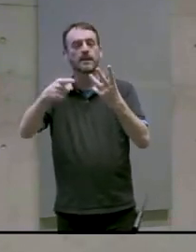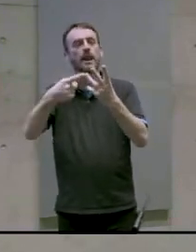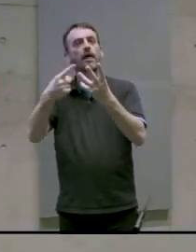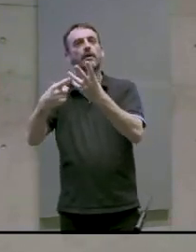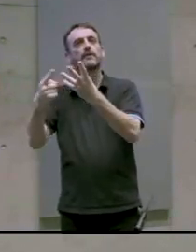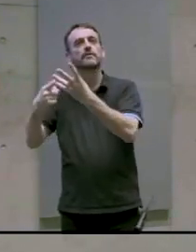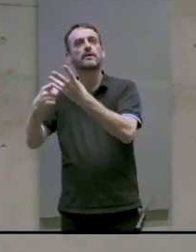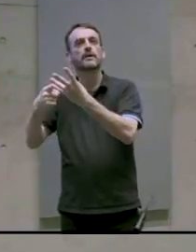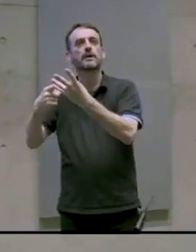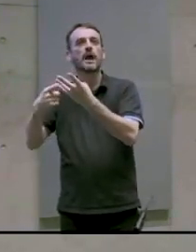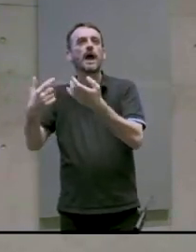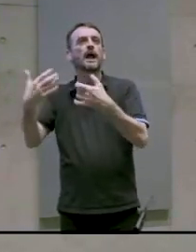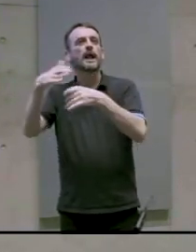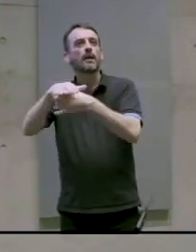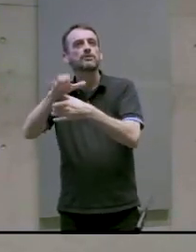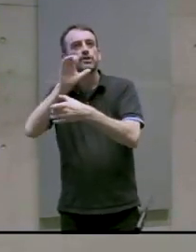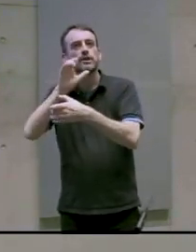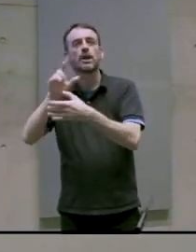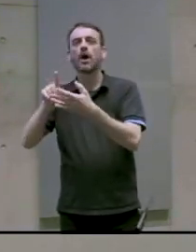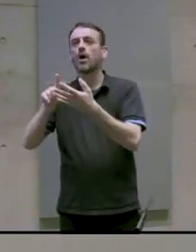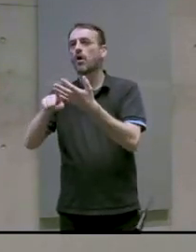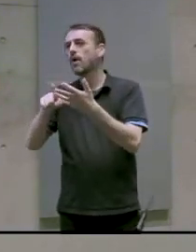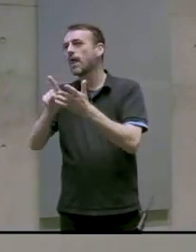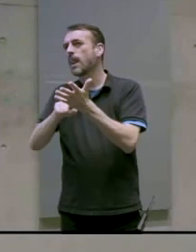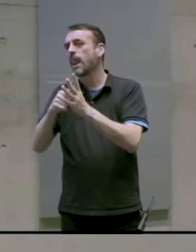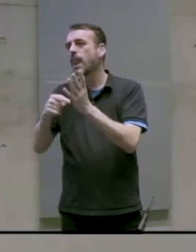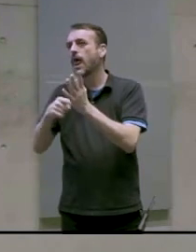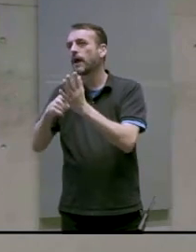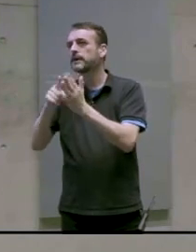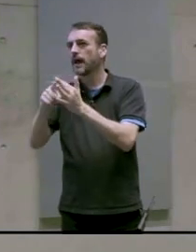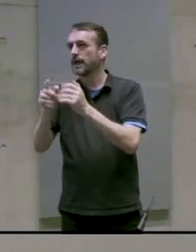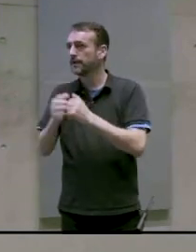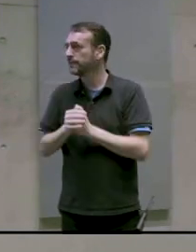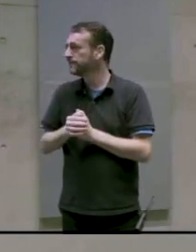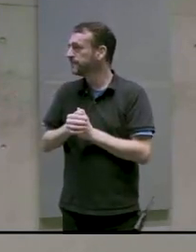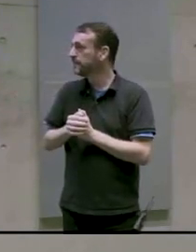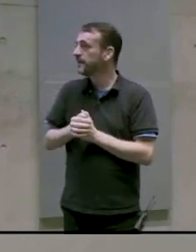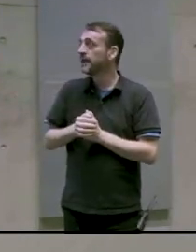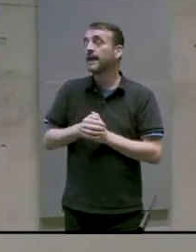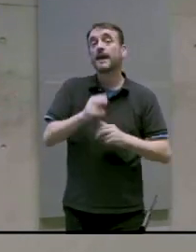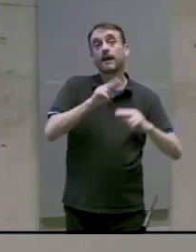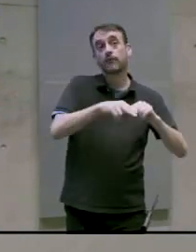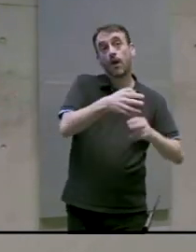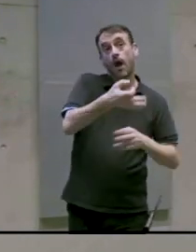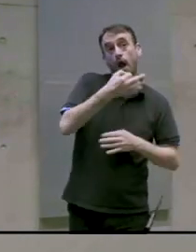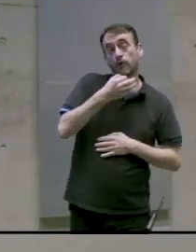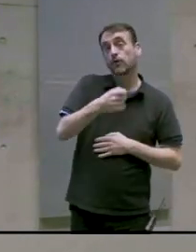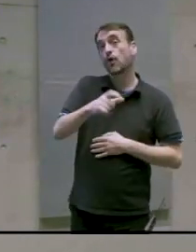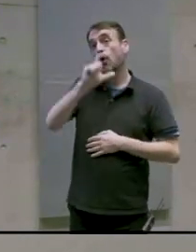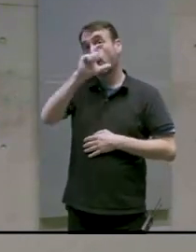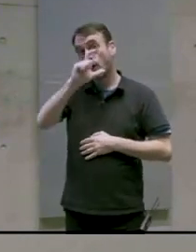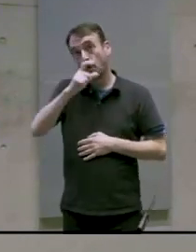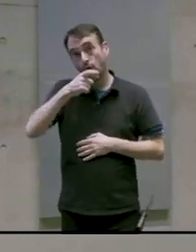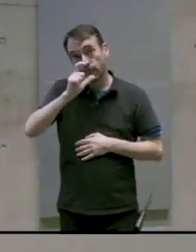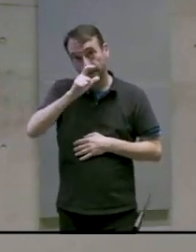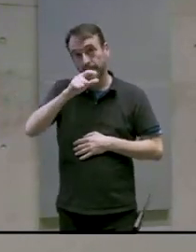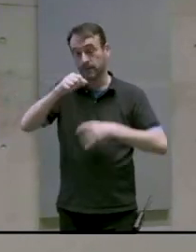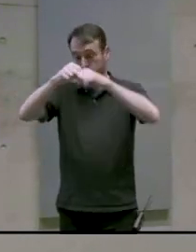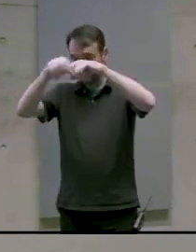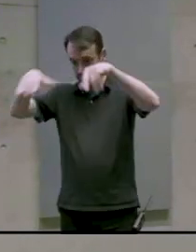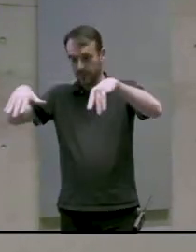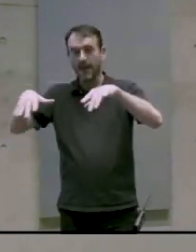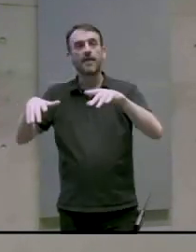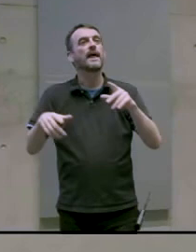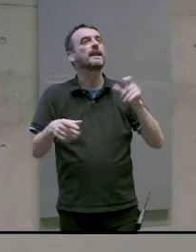and that's just, as far as she knows, it's just coffee. If you said any of those, it goes through coffee branch. It then also has the important point of having an